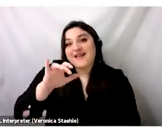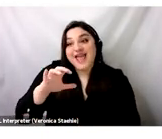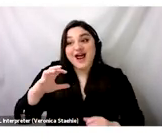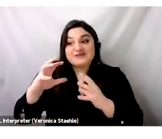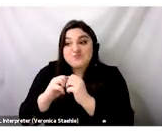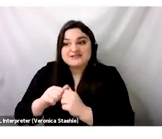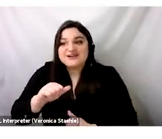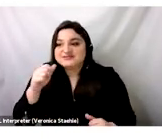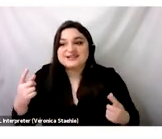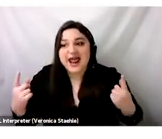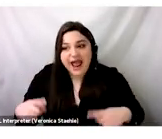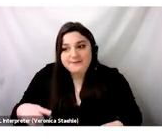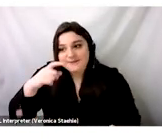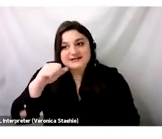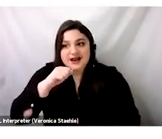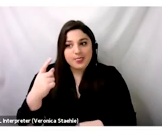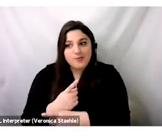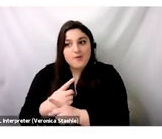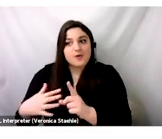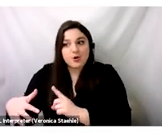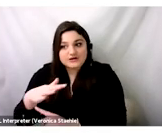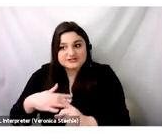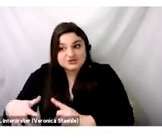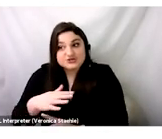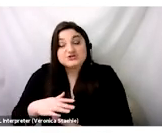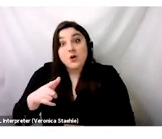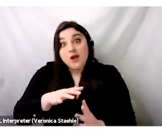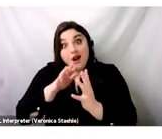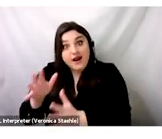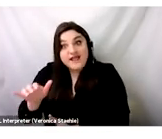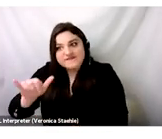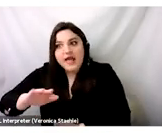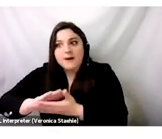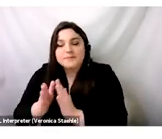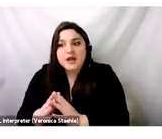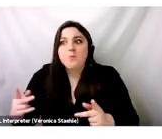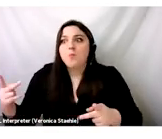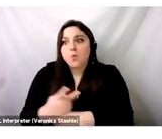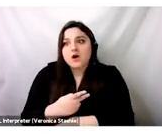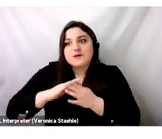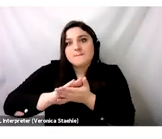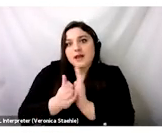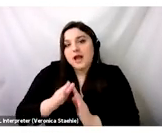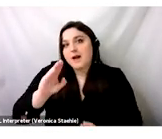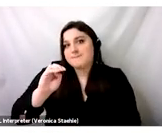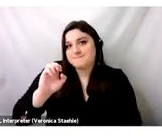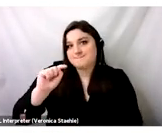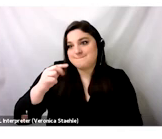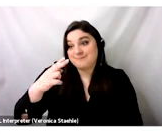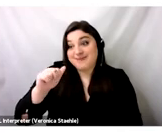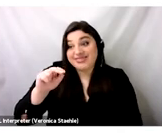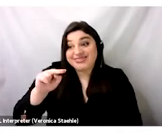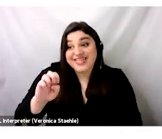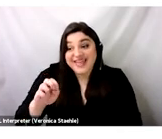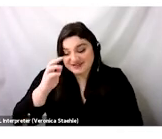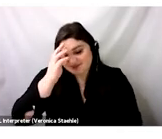right conditions. They don't have the right conditions. They produce methane, which is a way more potent greenhouse gas than carbon dioxide. And then if it's